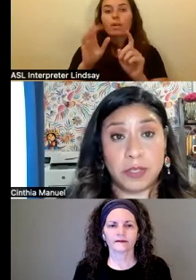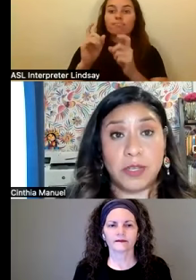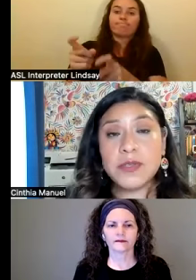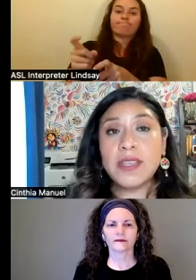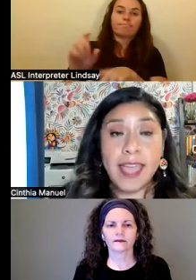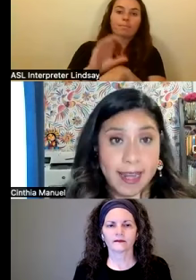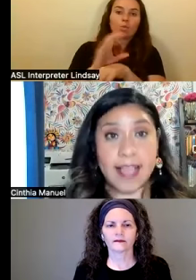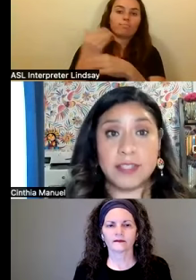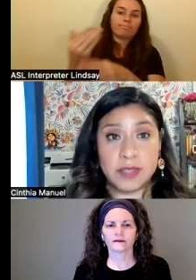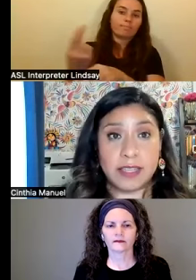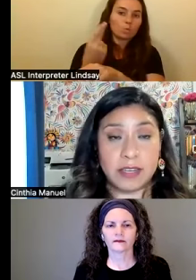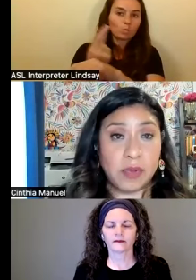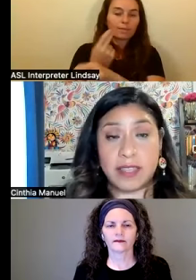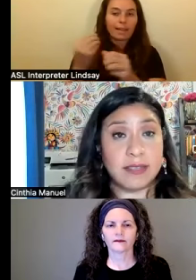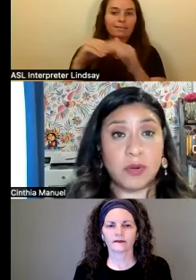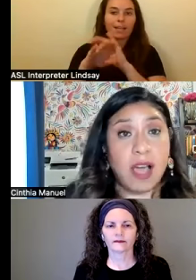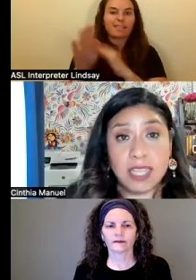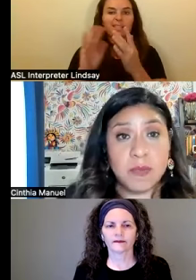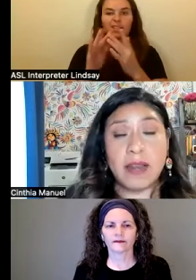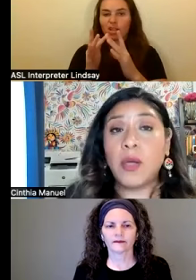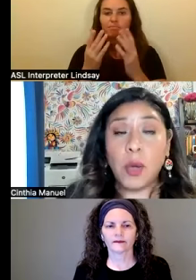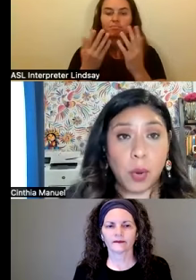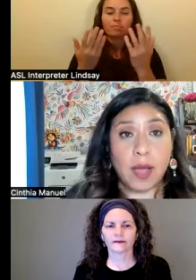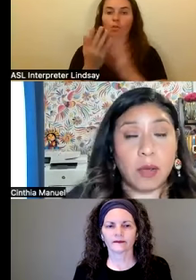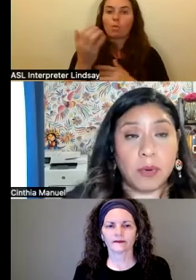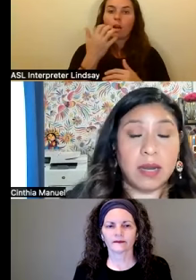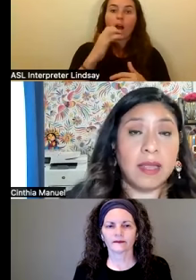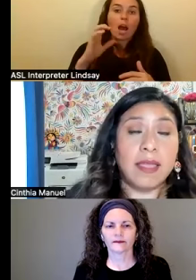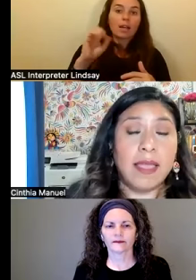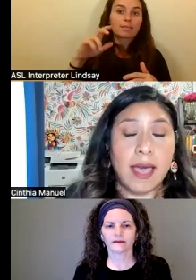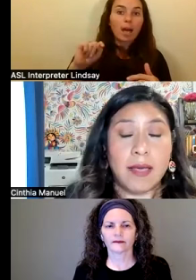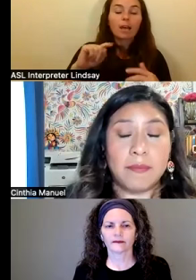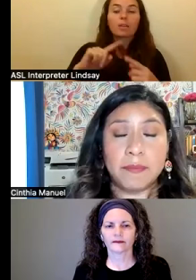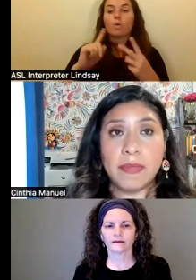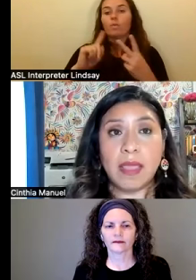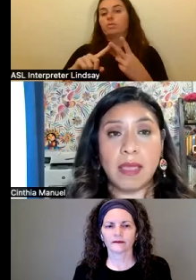for you to use and access to the internet, whether that's through a hotspot or a lower